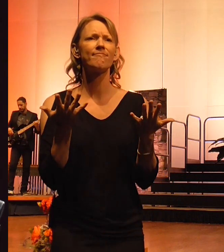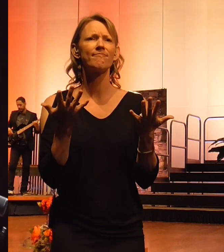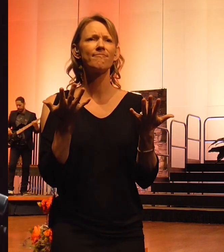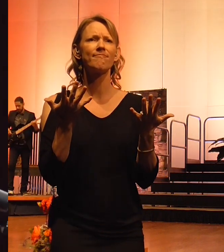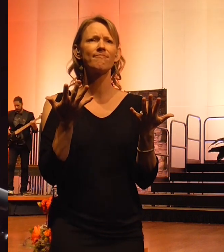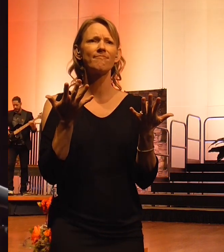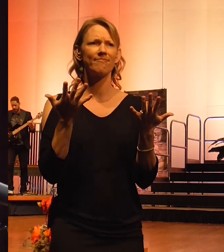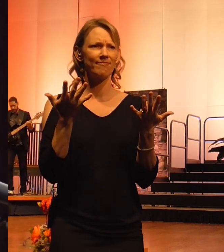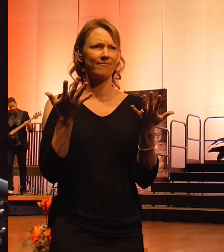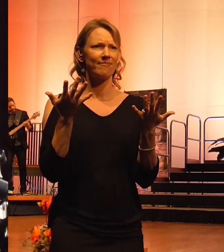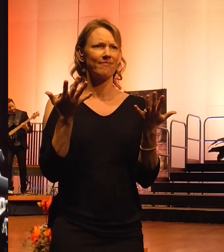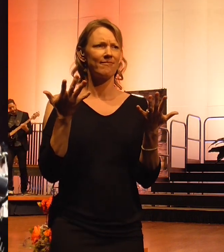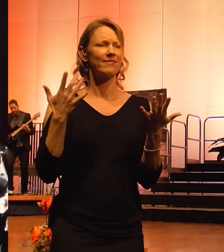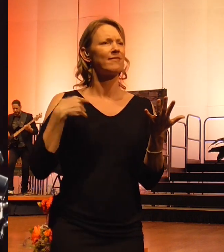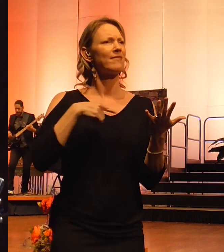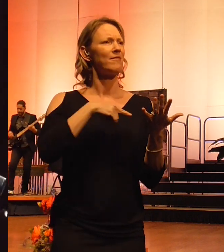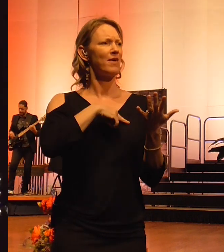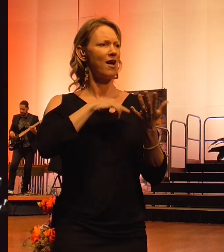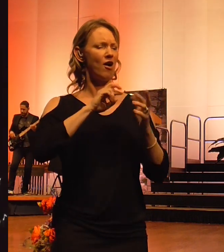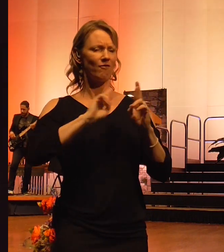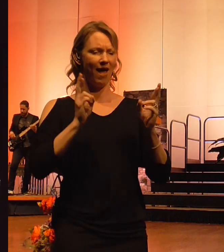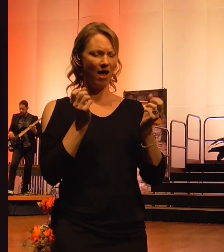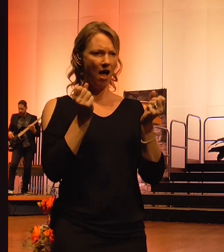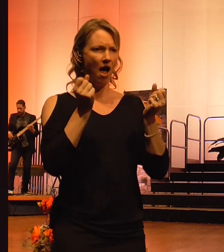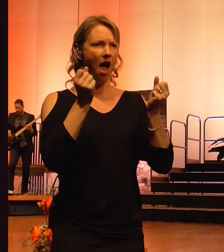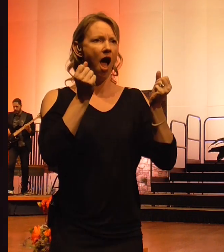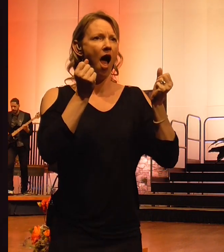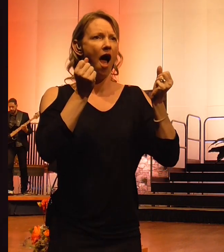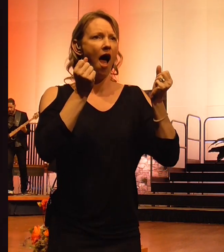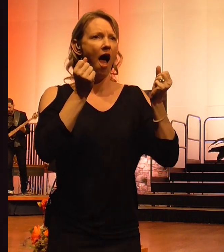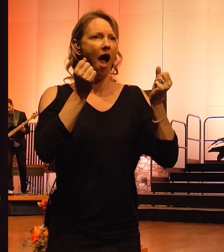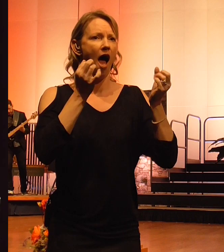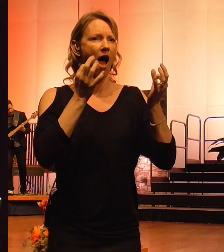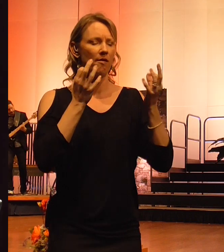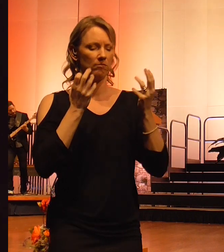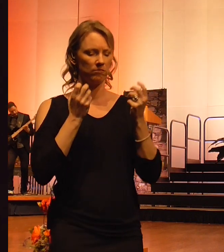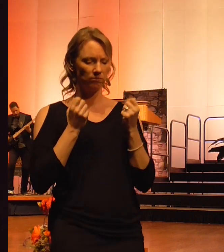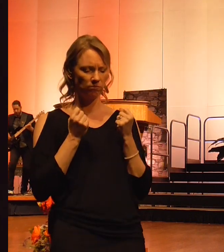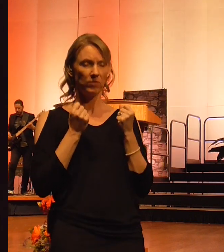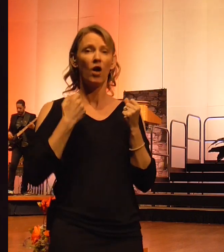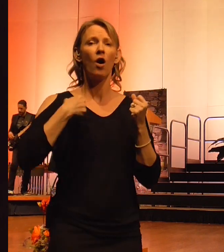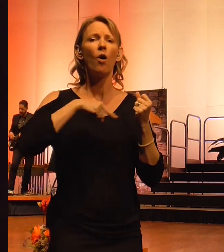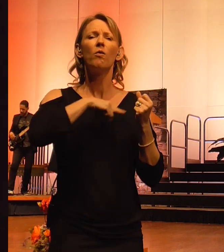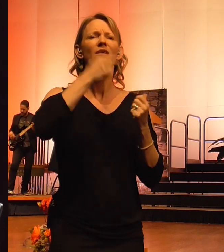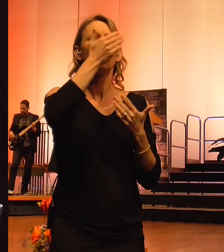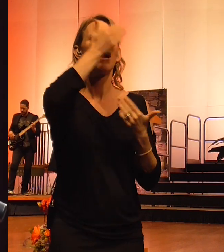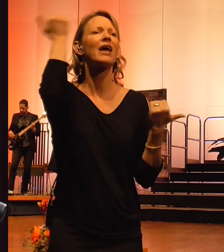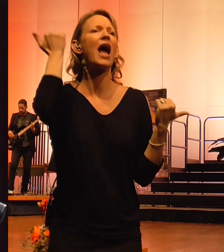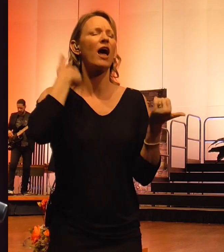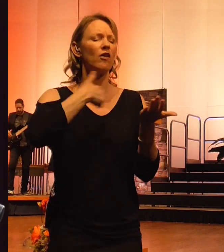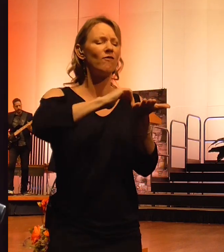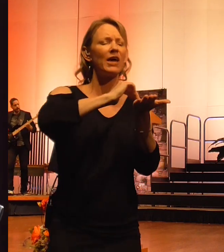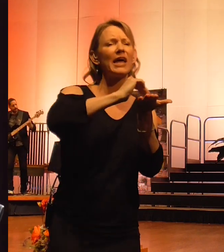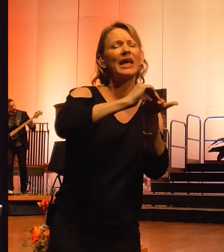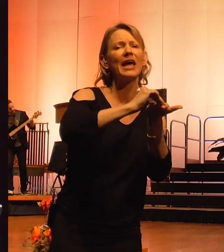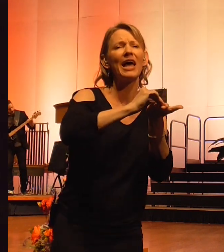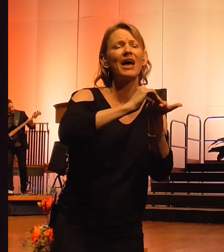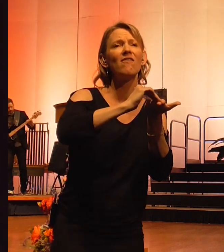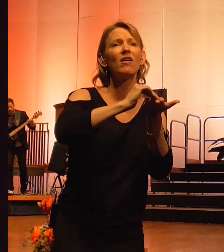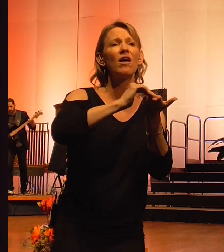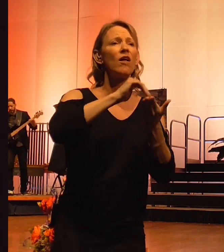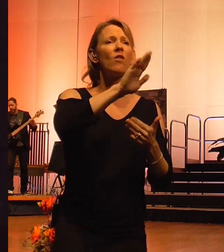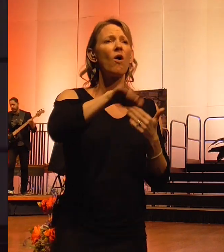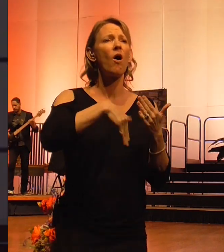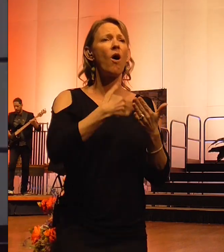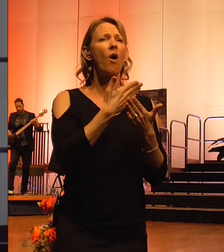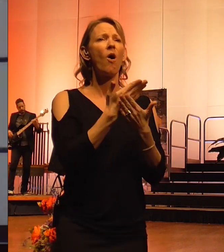caught on the tips of our tongues? Do we forget or forgive?